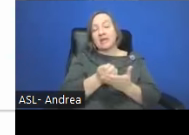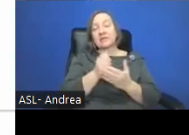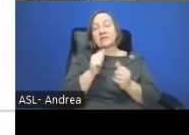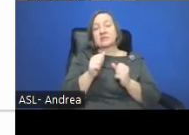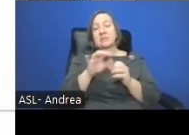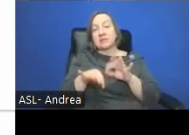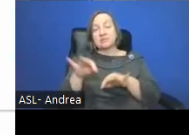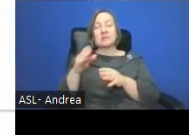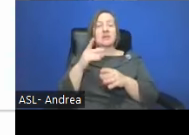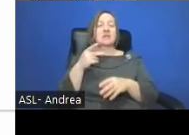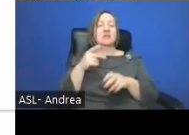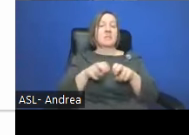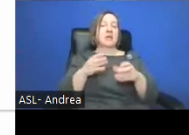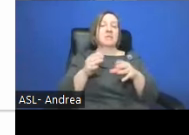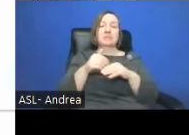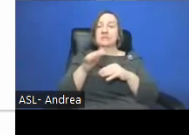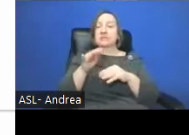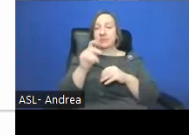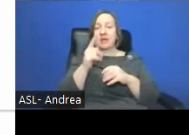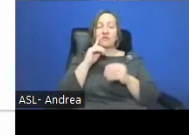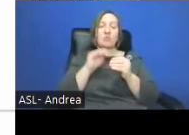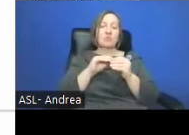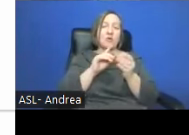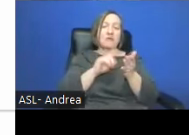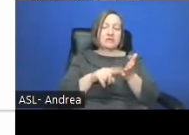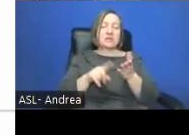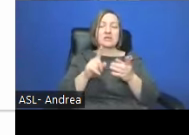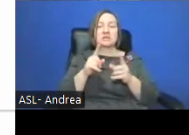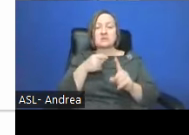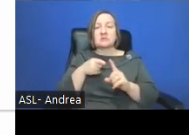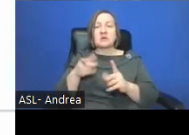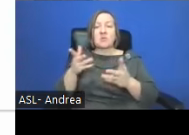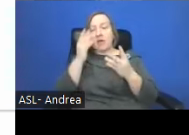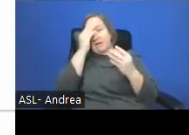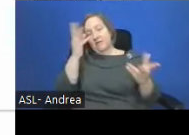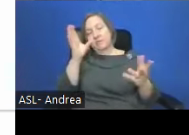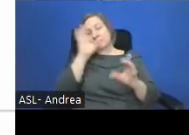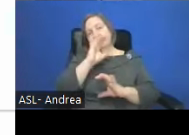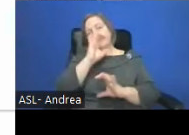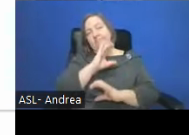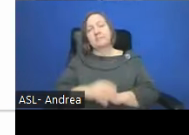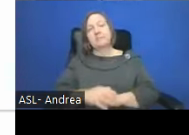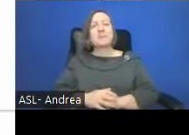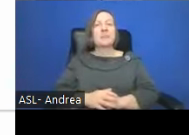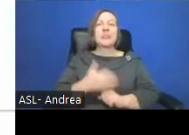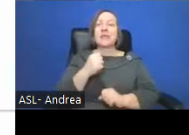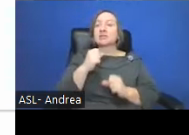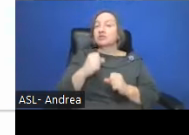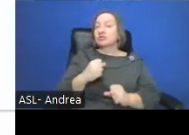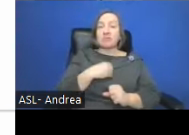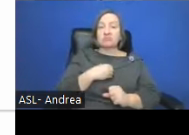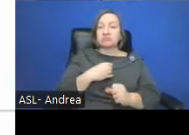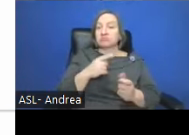may decide to send the case back for further investigation, specifying the information sought. Is there strong opposition